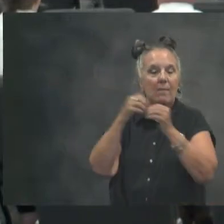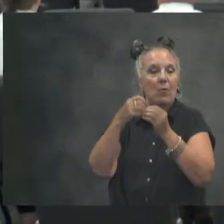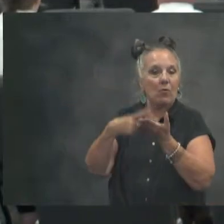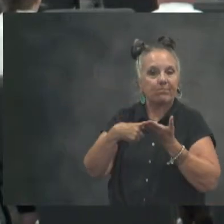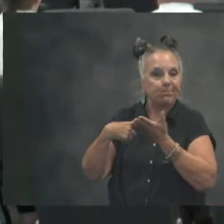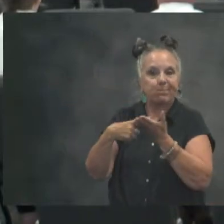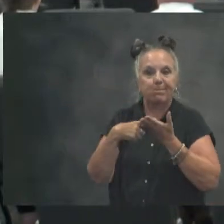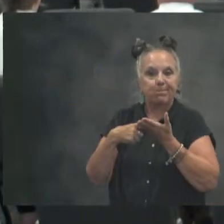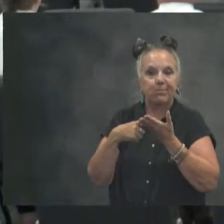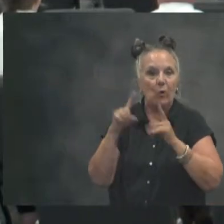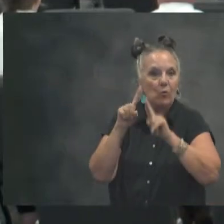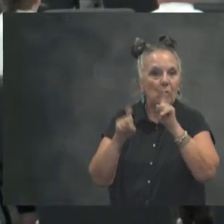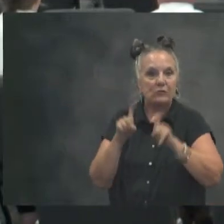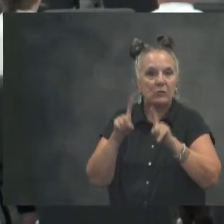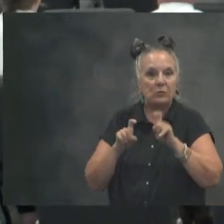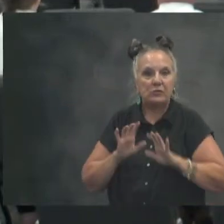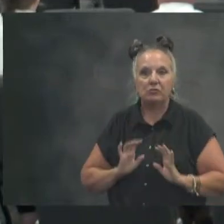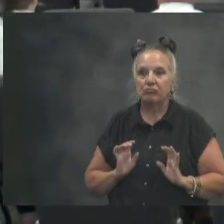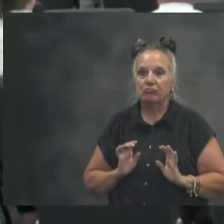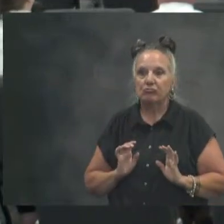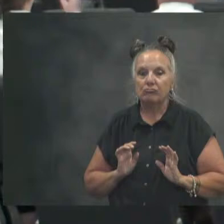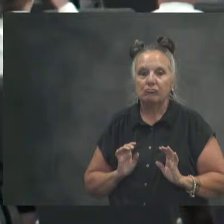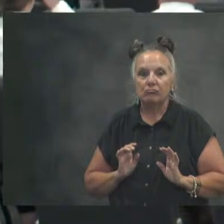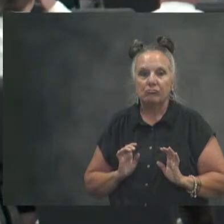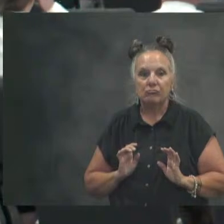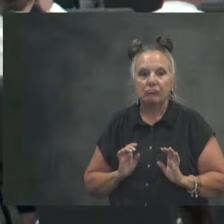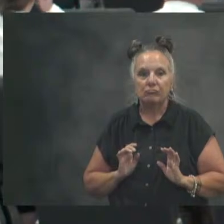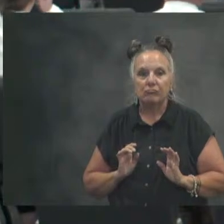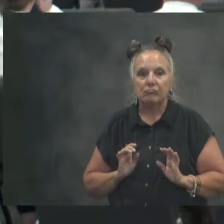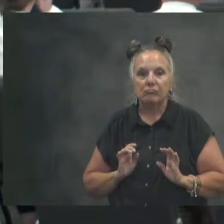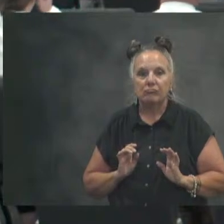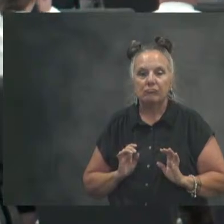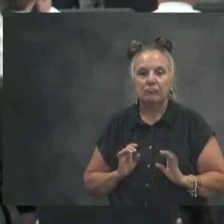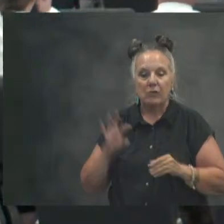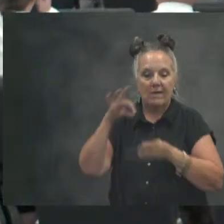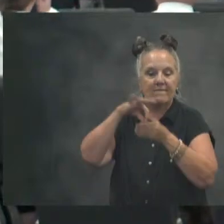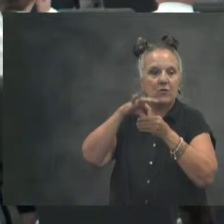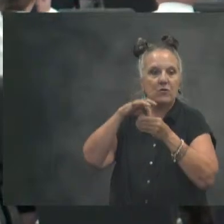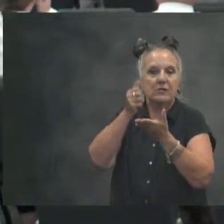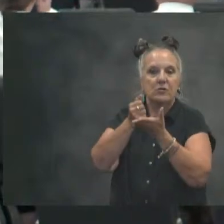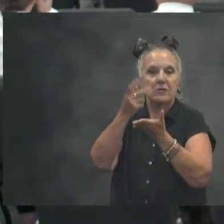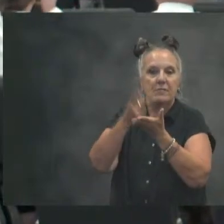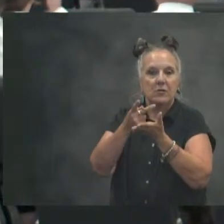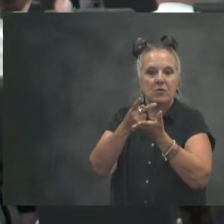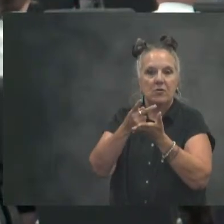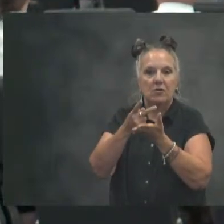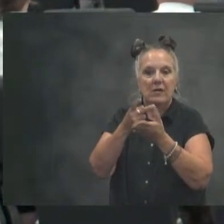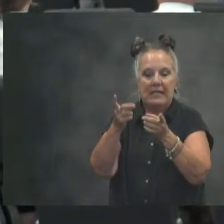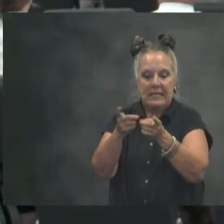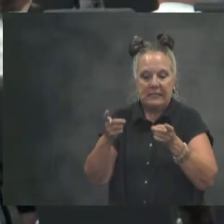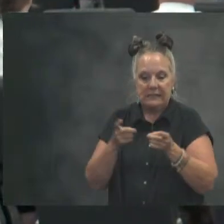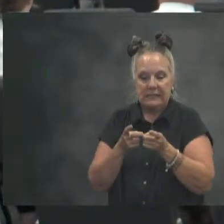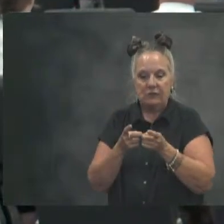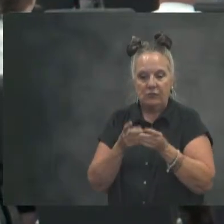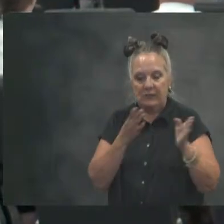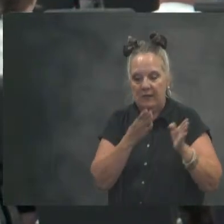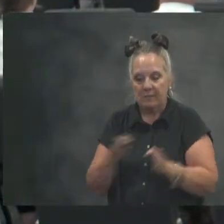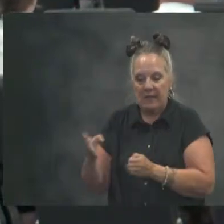discussion or any further questions? Okay, we're voting to approve the district strategic plan. All those in